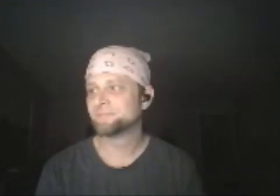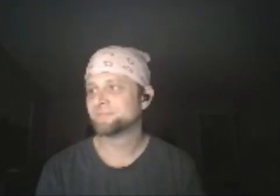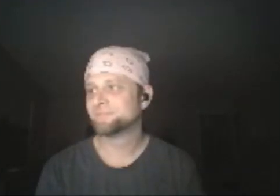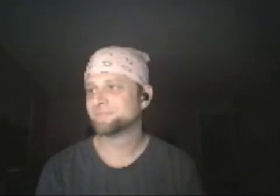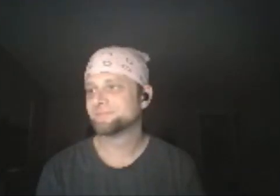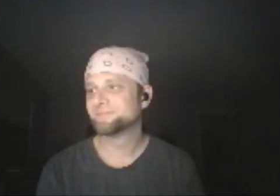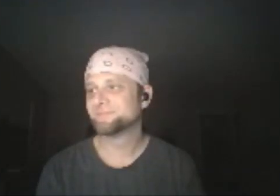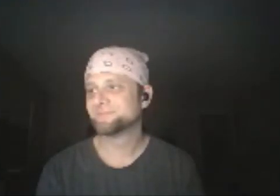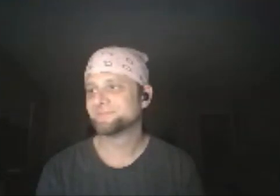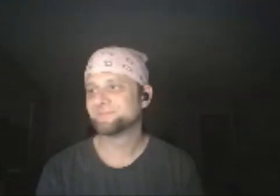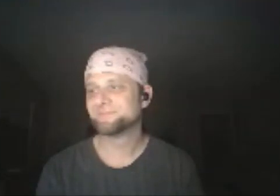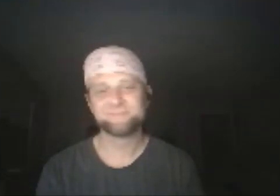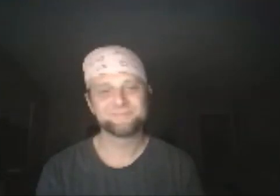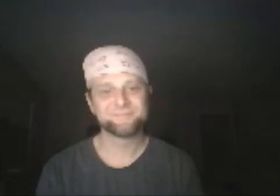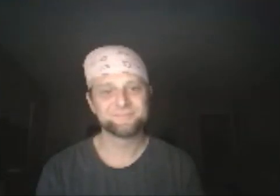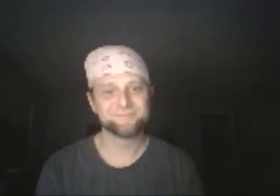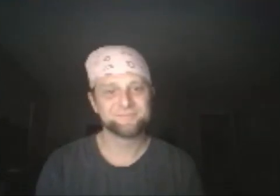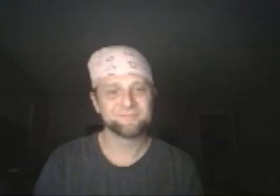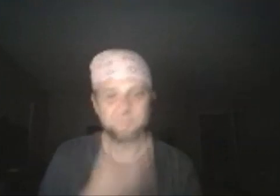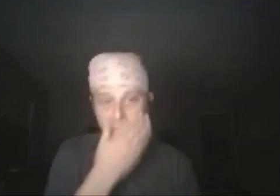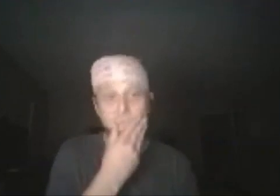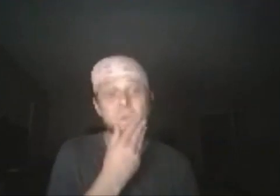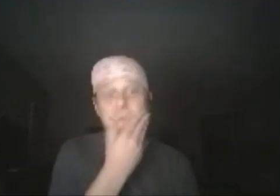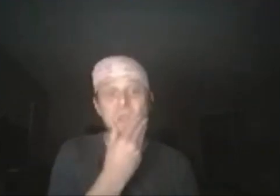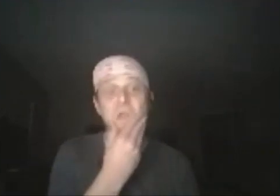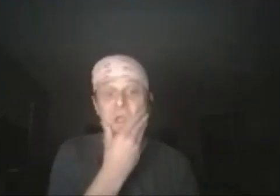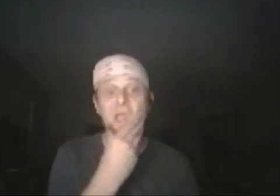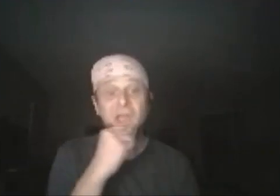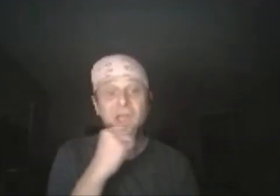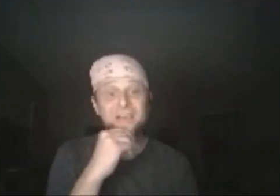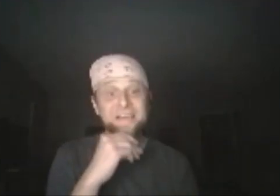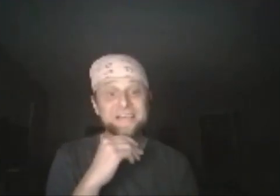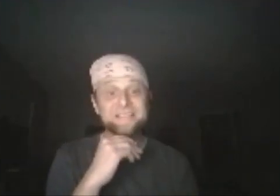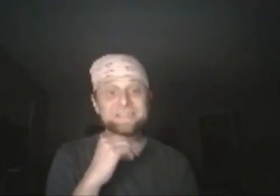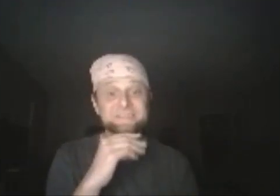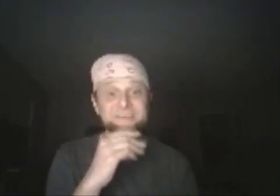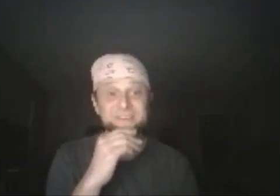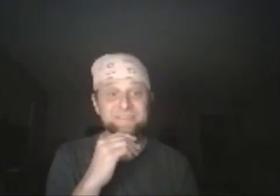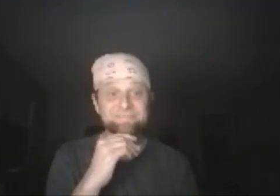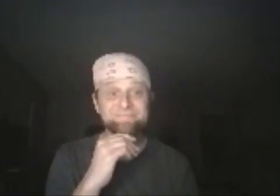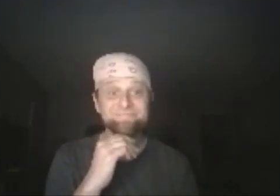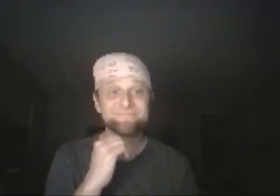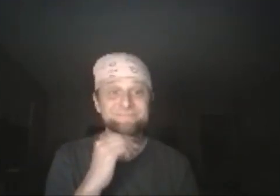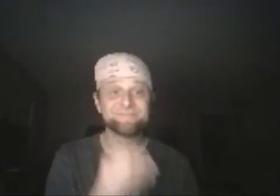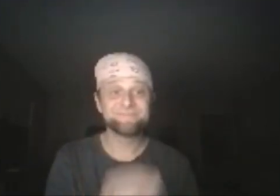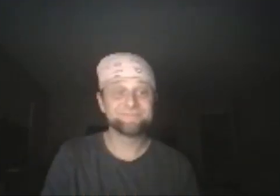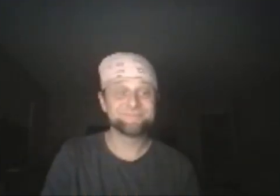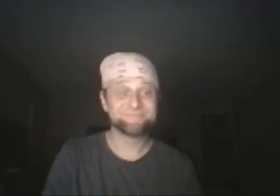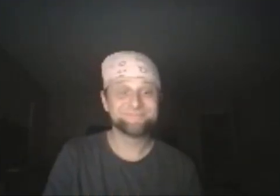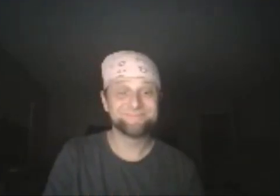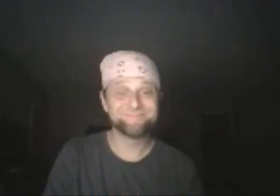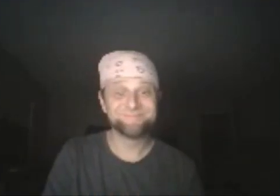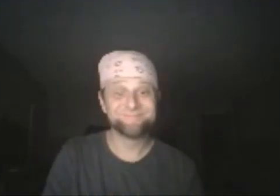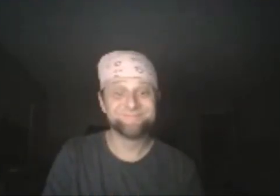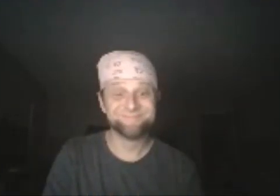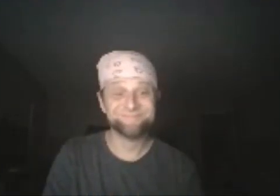have received a lot of support from Russia in years to right now kind of give back to them?